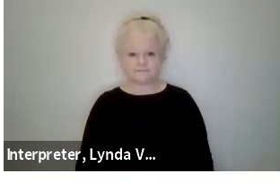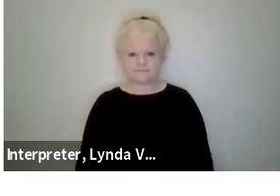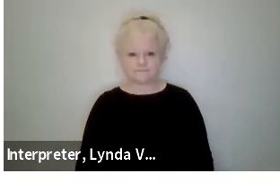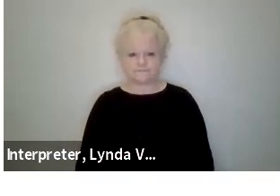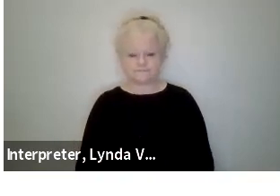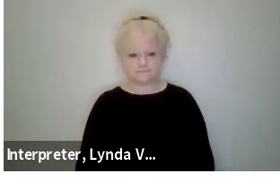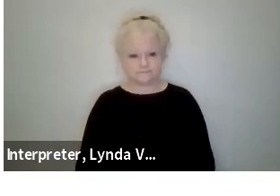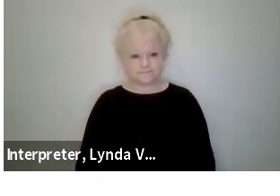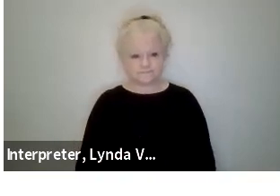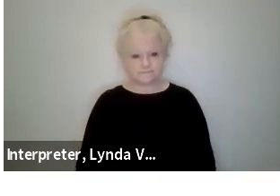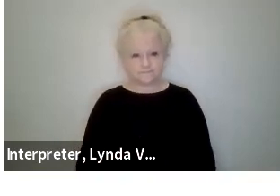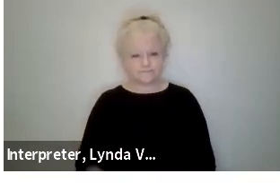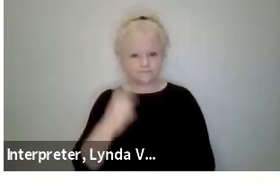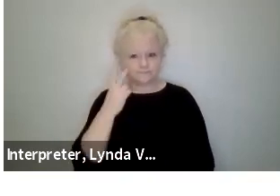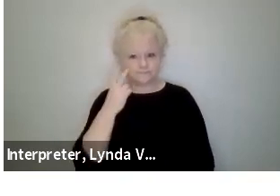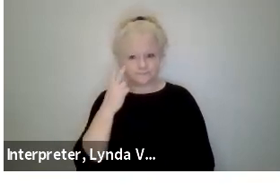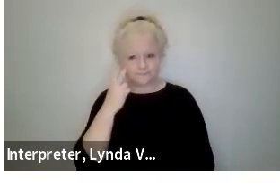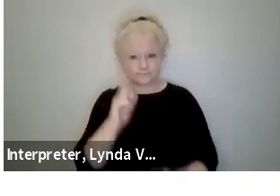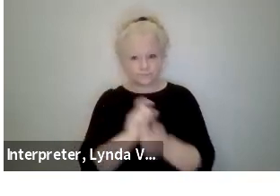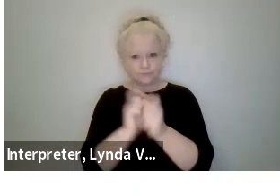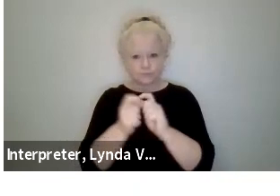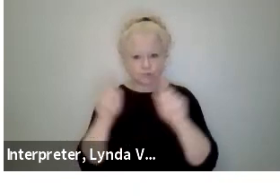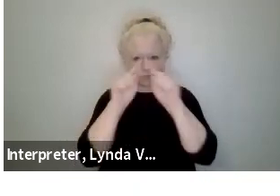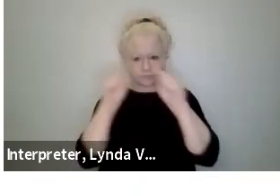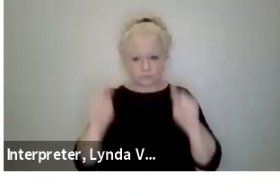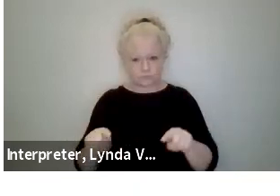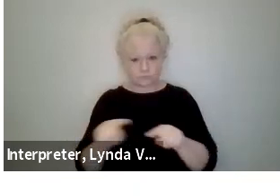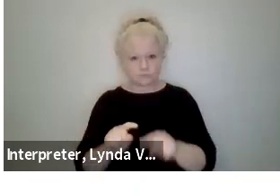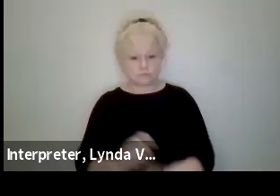Let's see, let's switch out screens here.